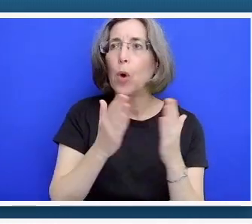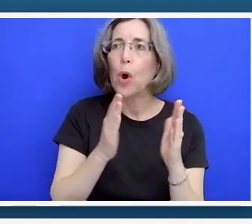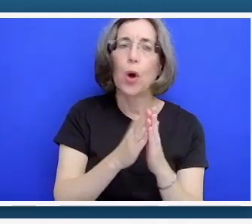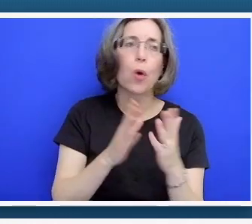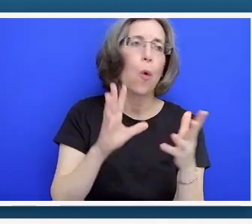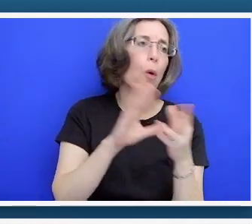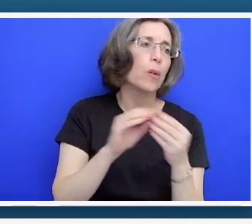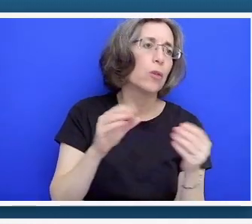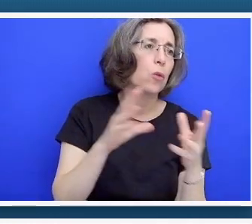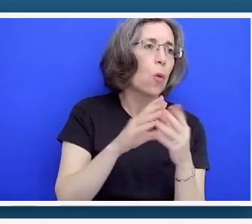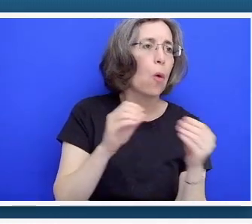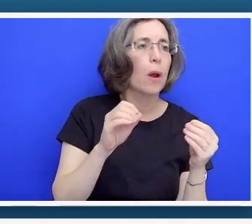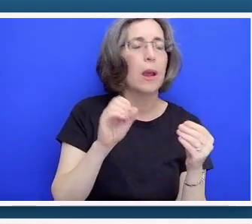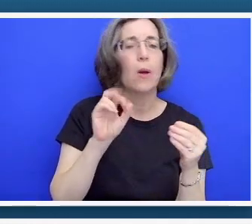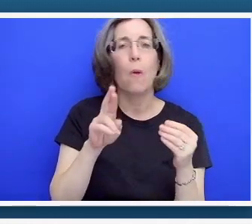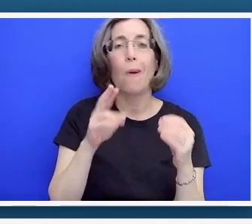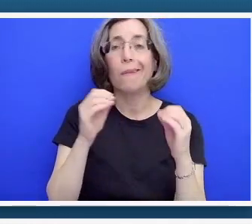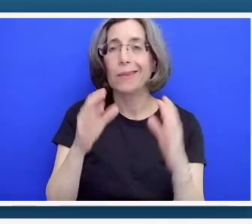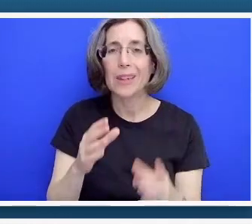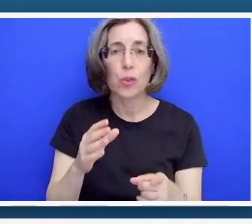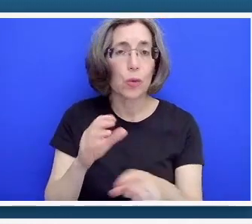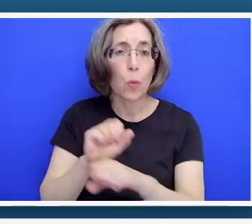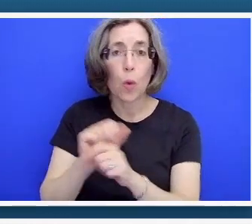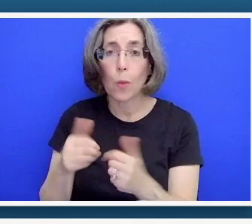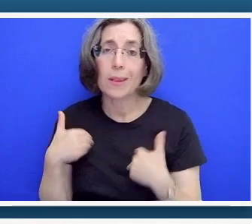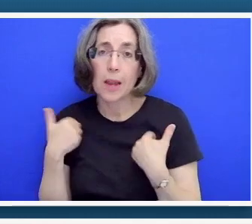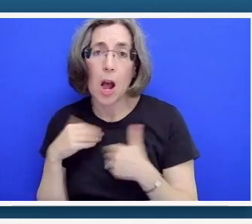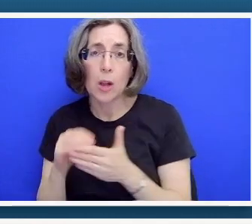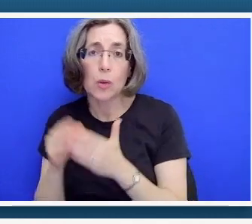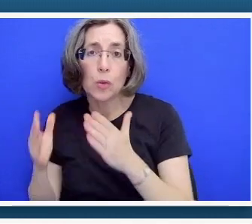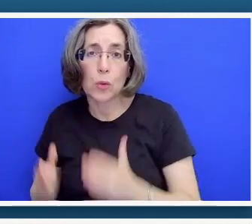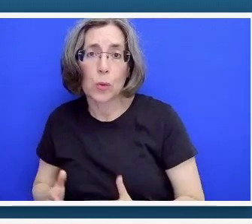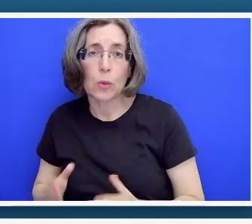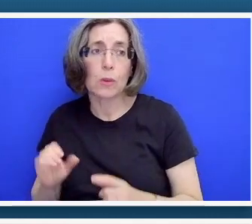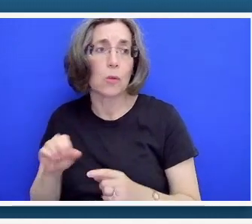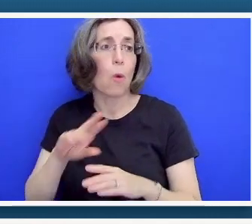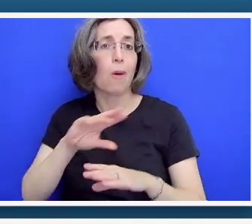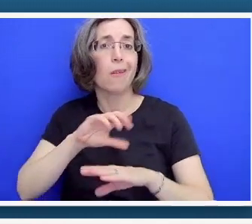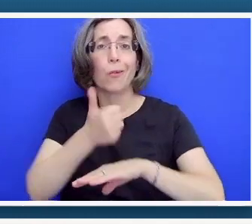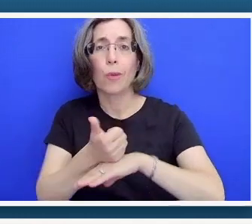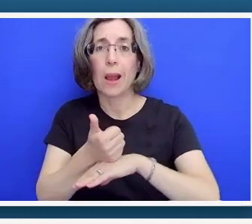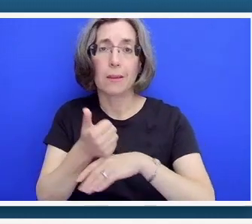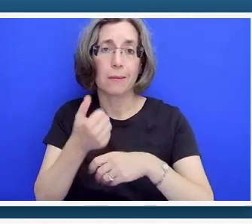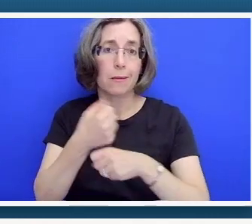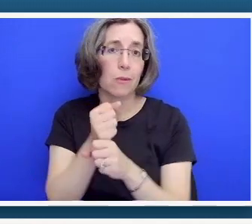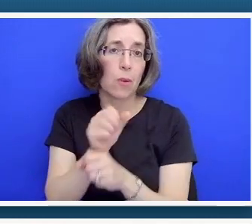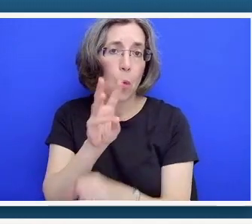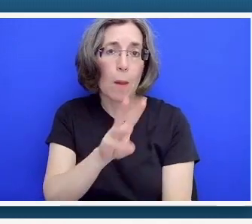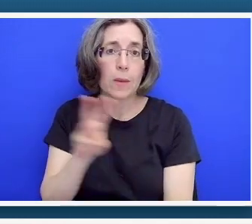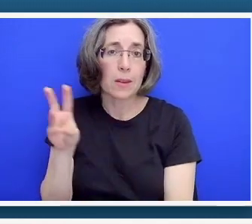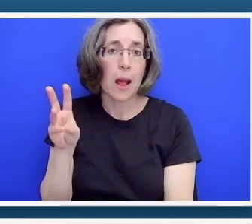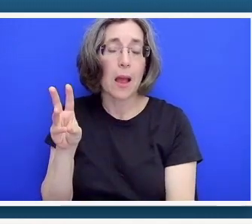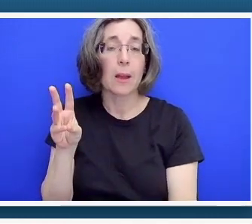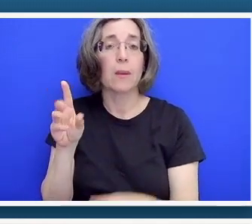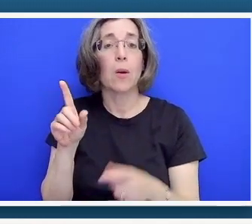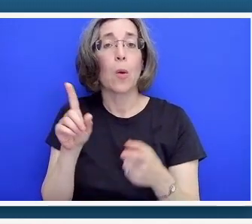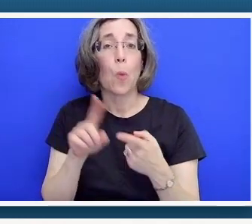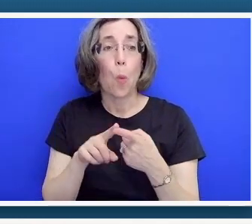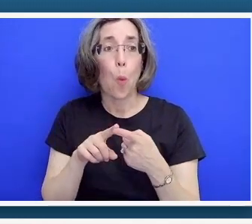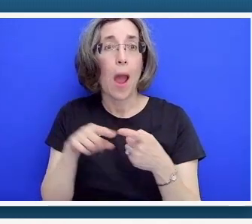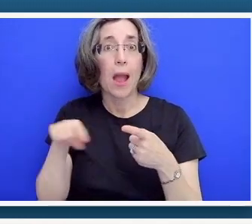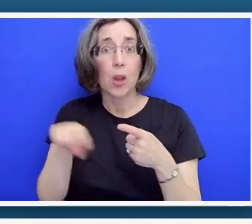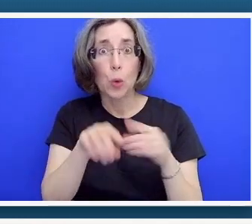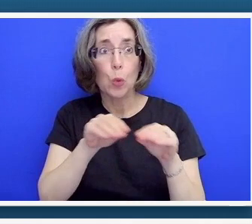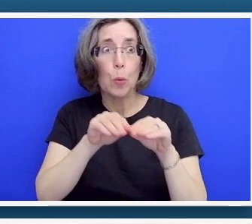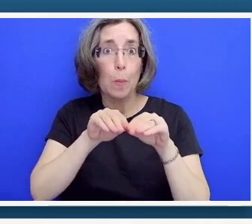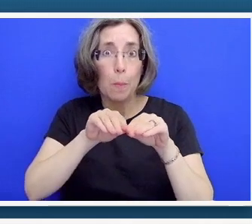or making a website, if they're getting it out there, then they are being that engaged citizen, and they are being